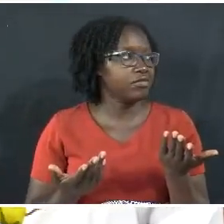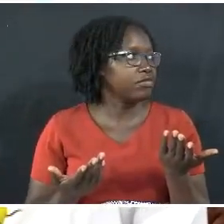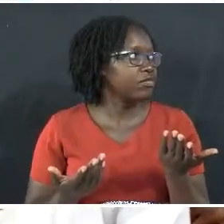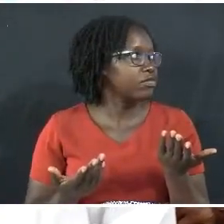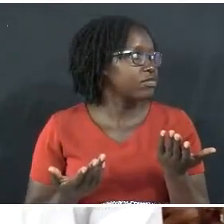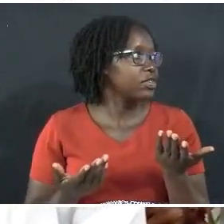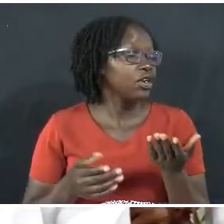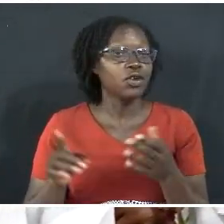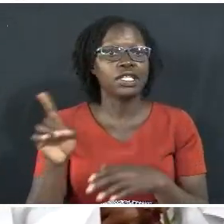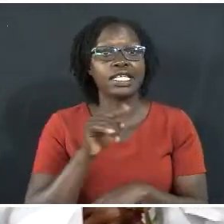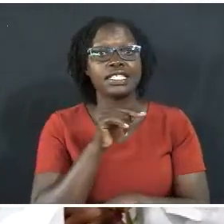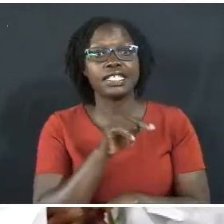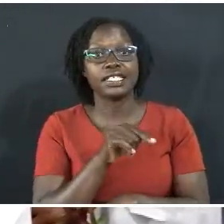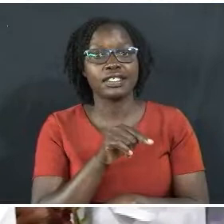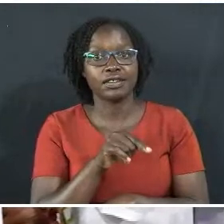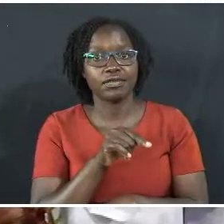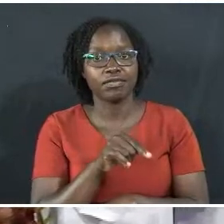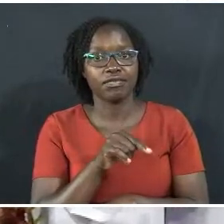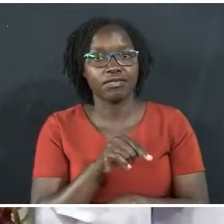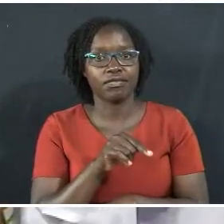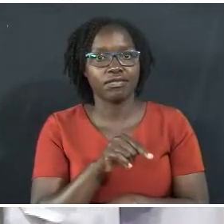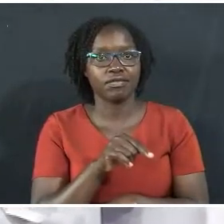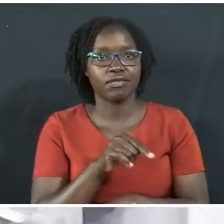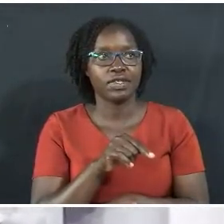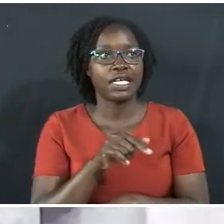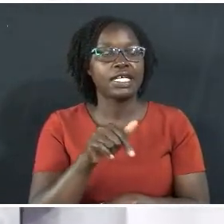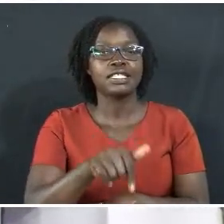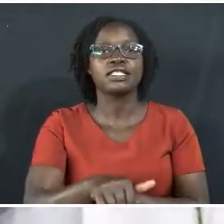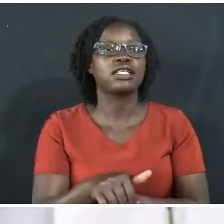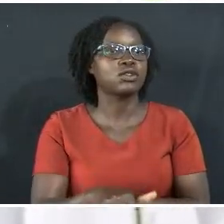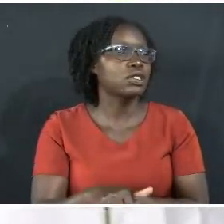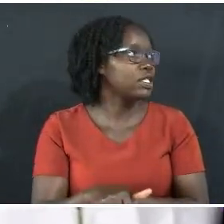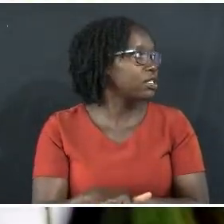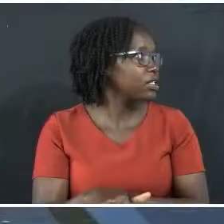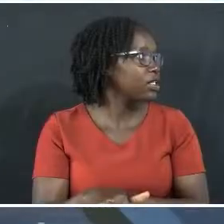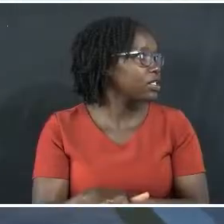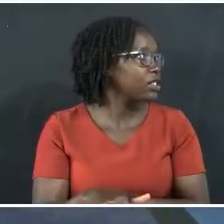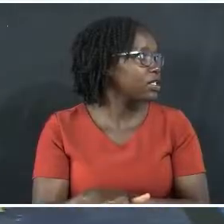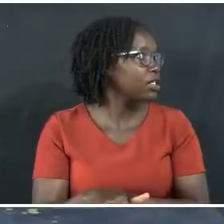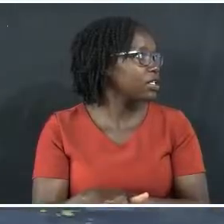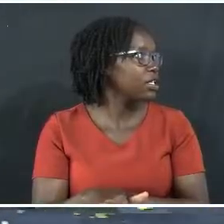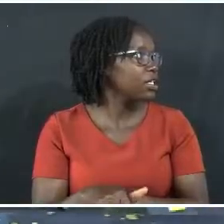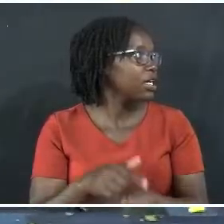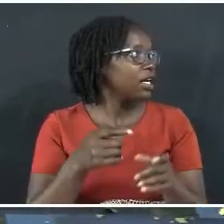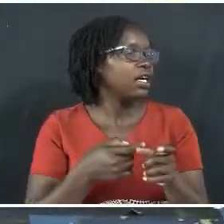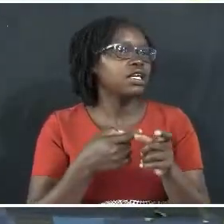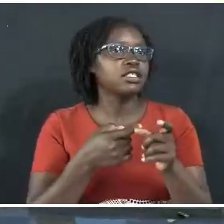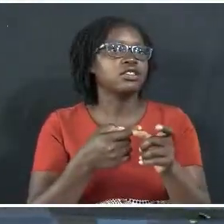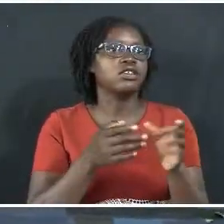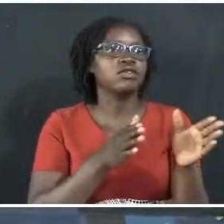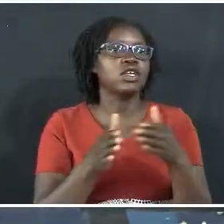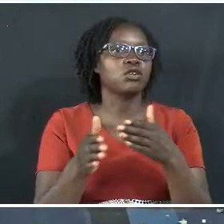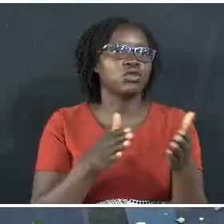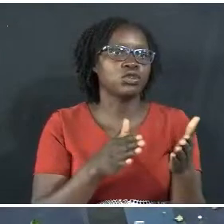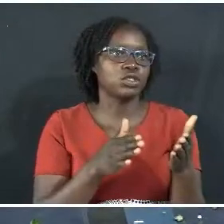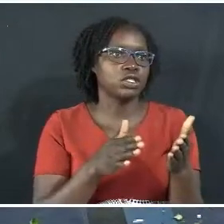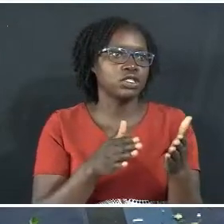on that day. But today, I want to offer you an